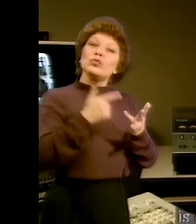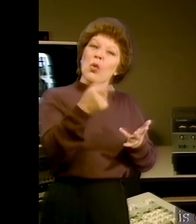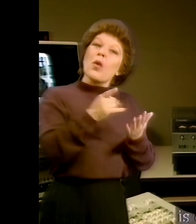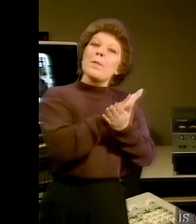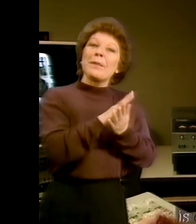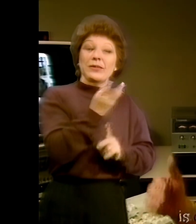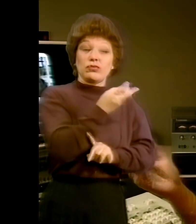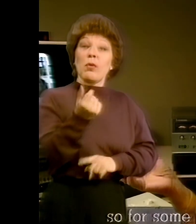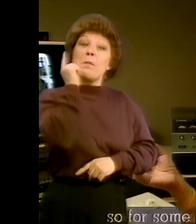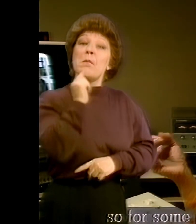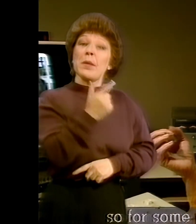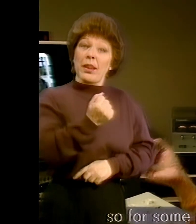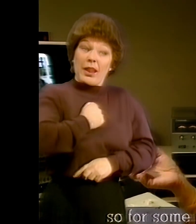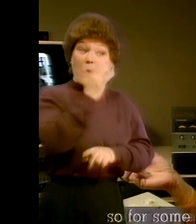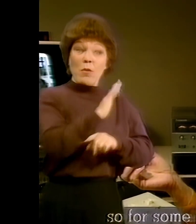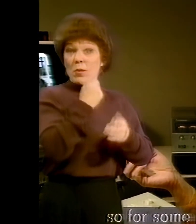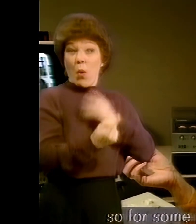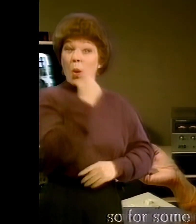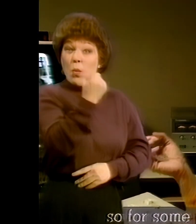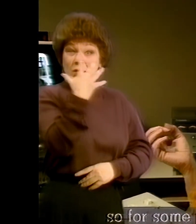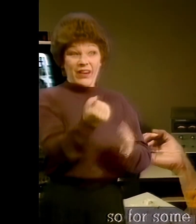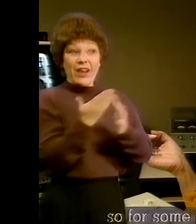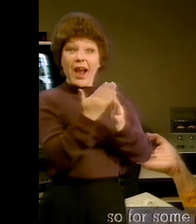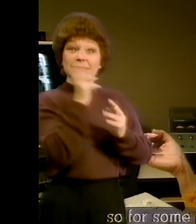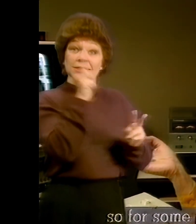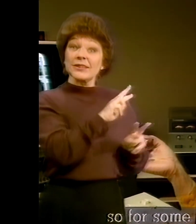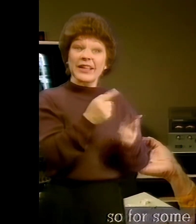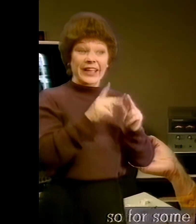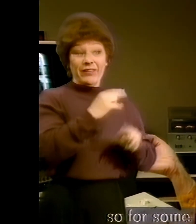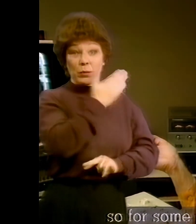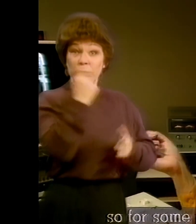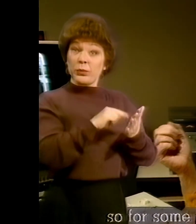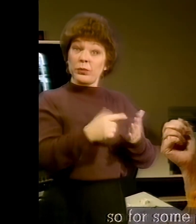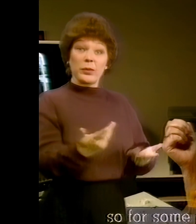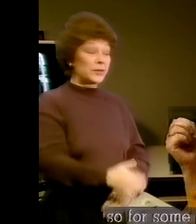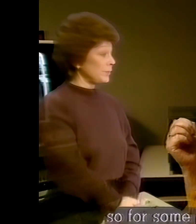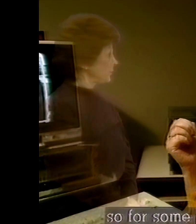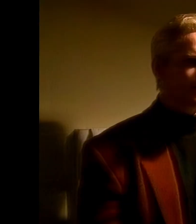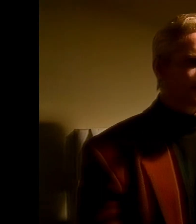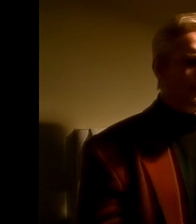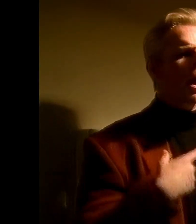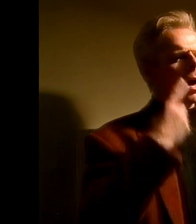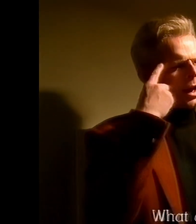for some people, our programme may be the only programme, if they don't have a Teletext set, that they have access to.